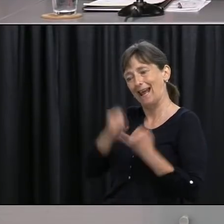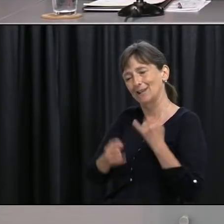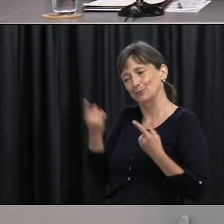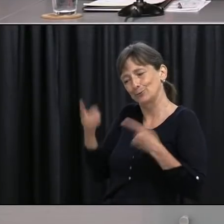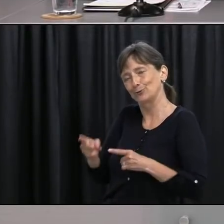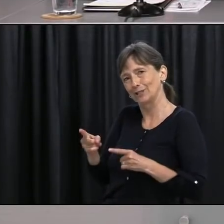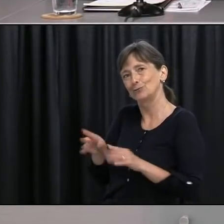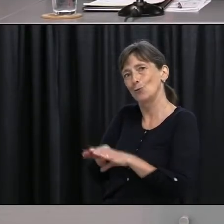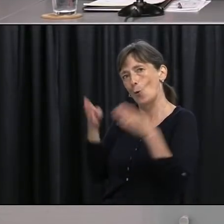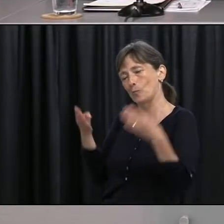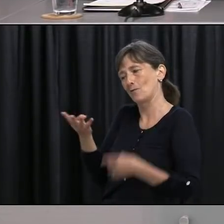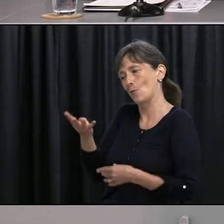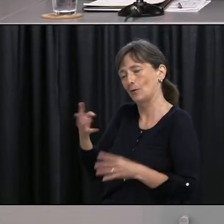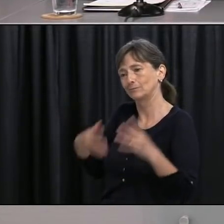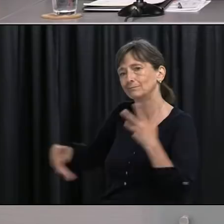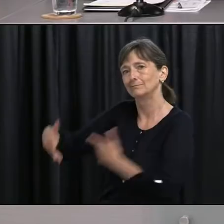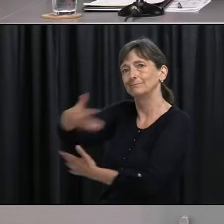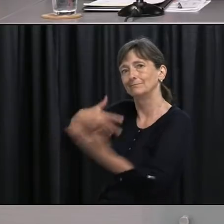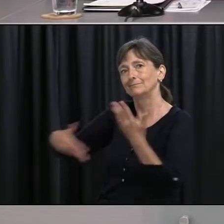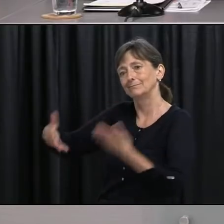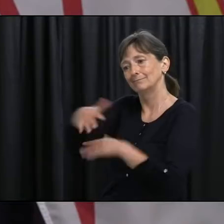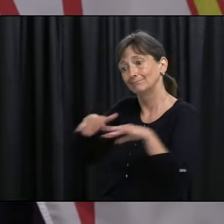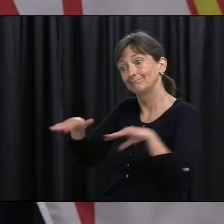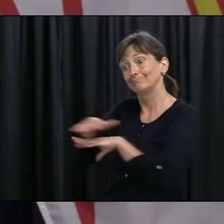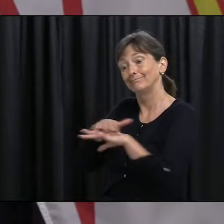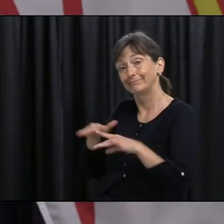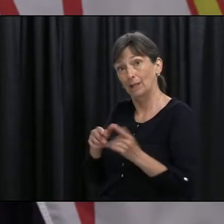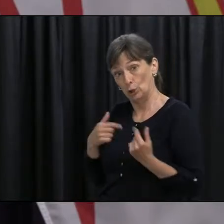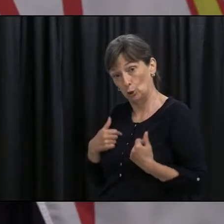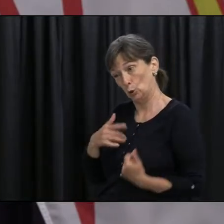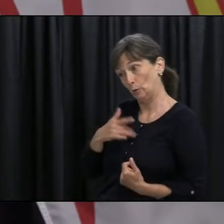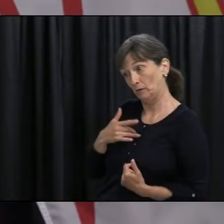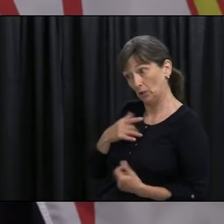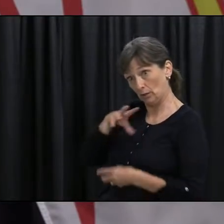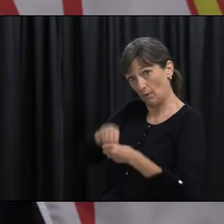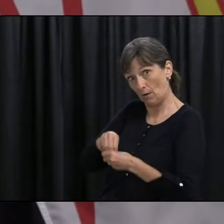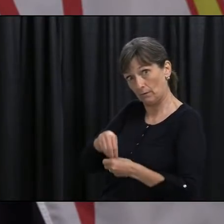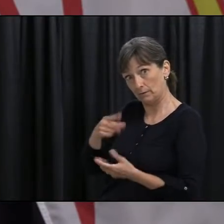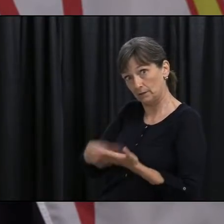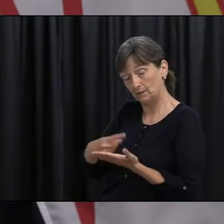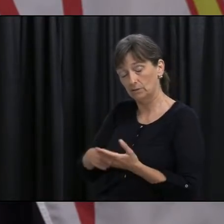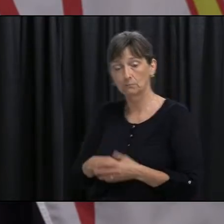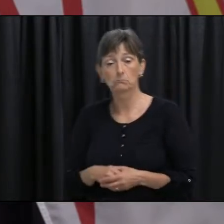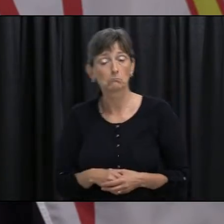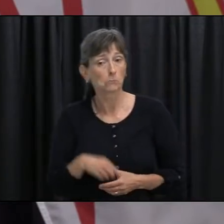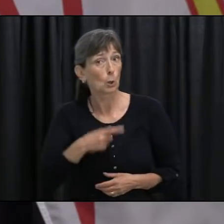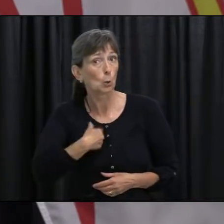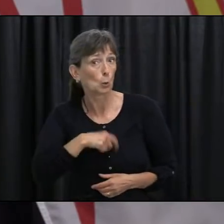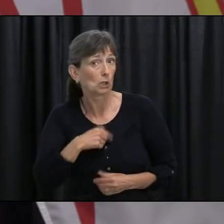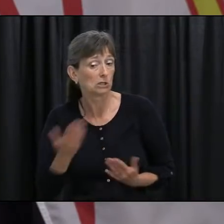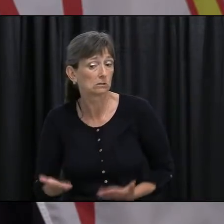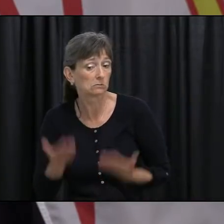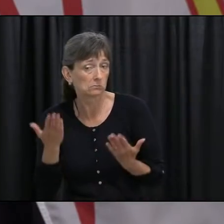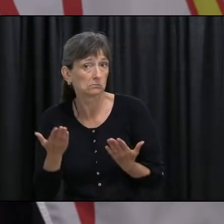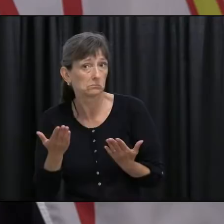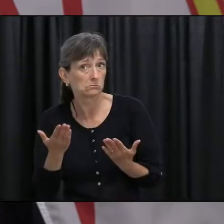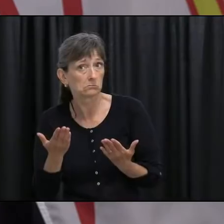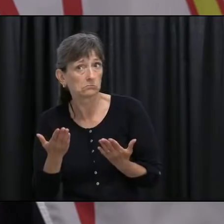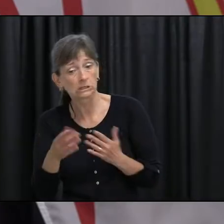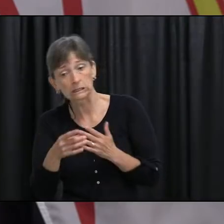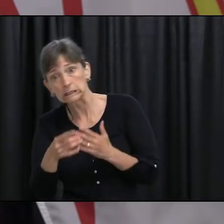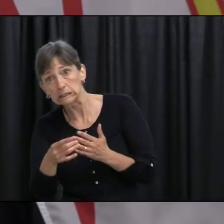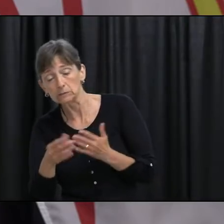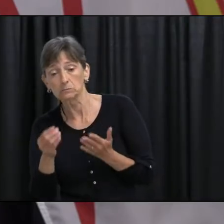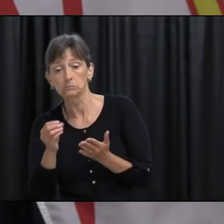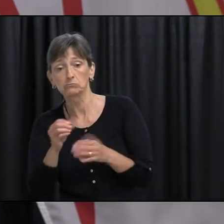So we provided guidance with regard to the Atlantic bubble, as is our job to do. And so, yeah, I